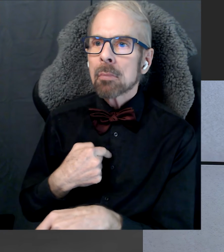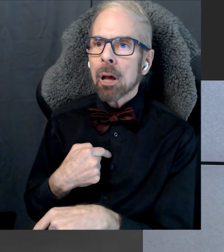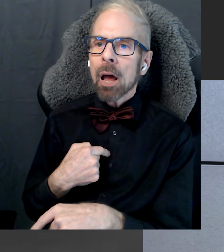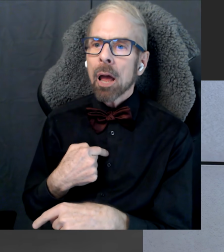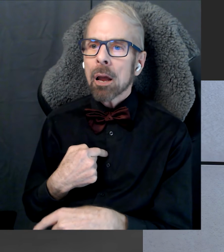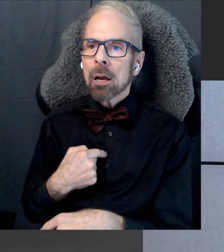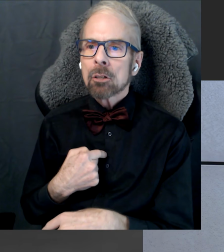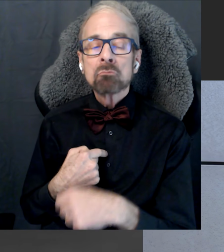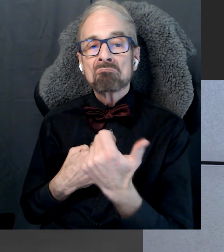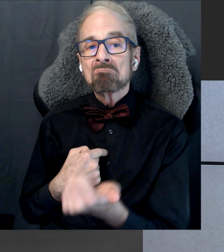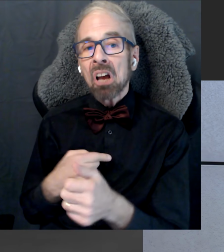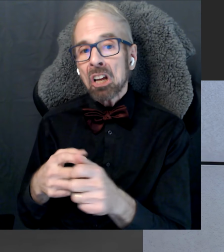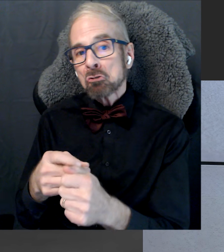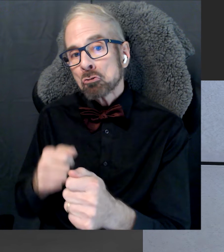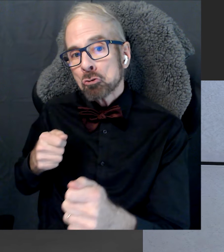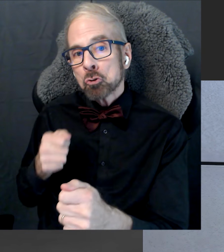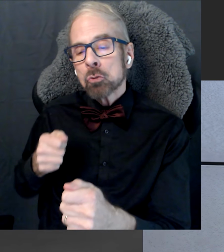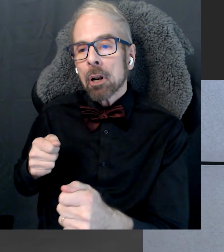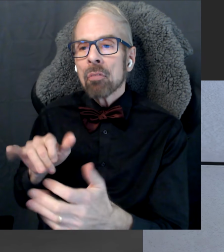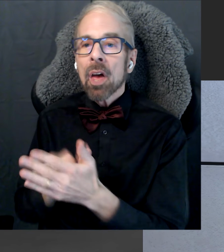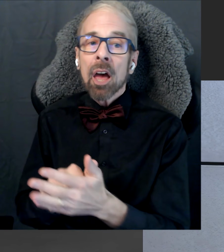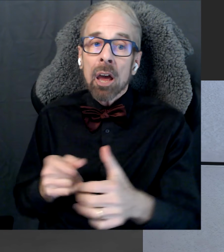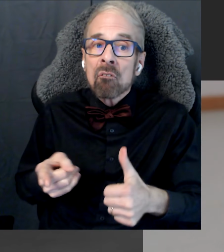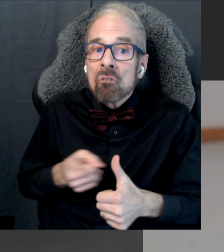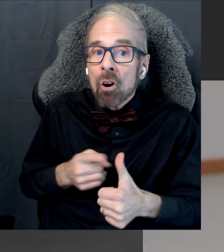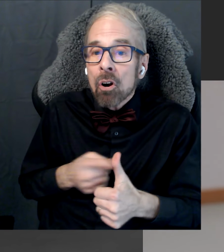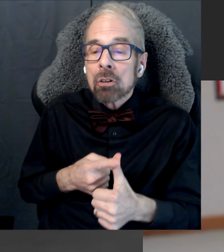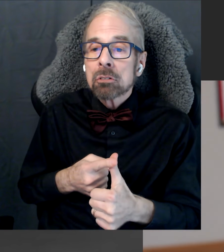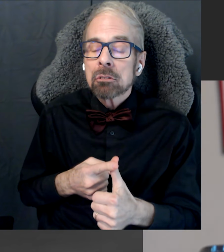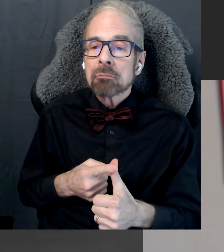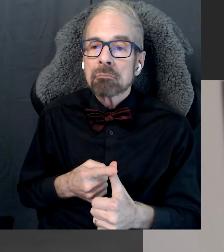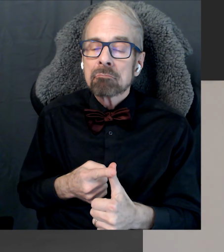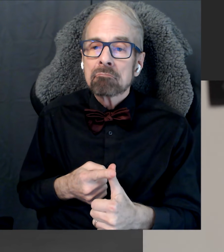recreator. So at first I